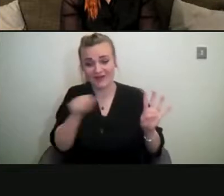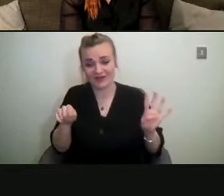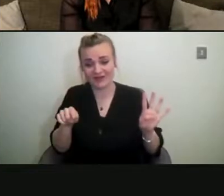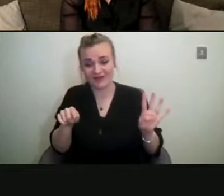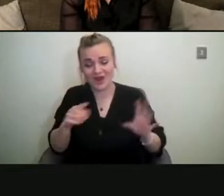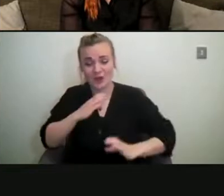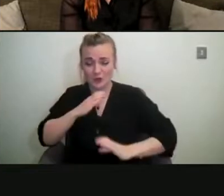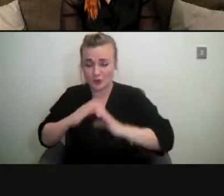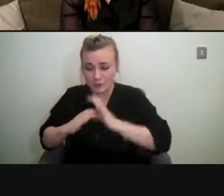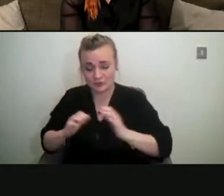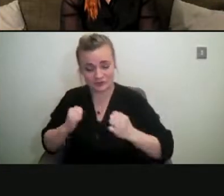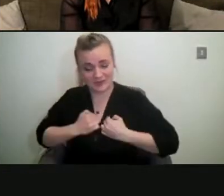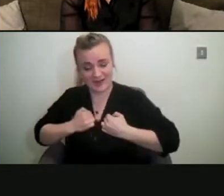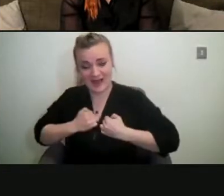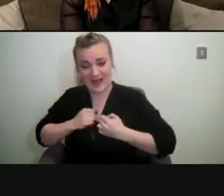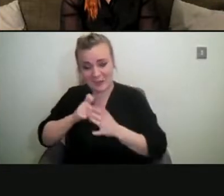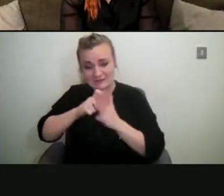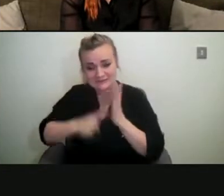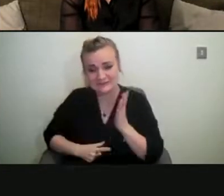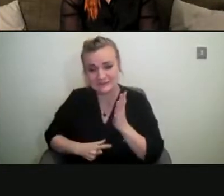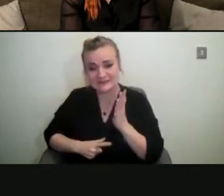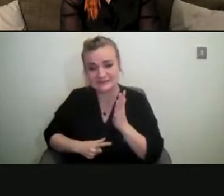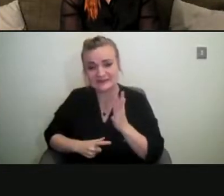without feel scared